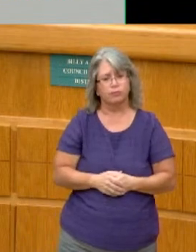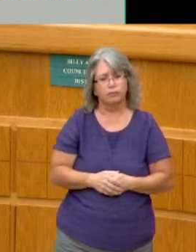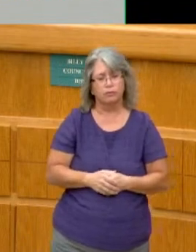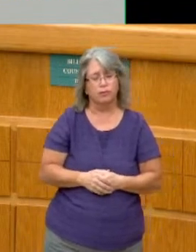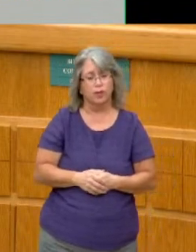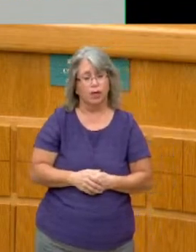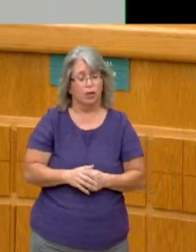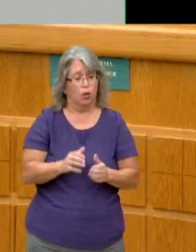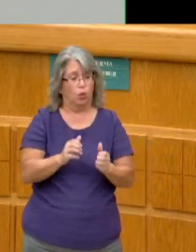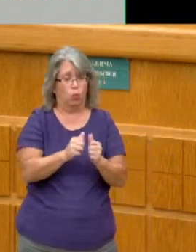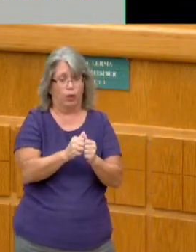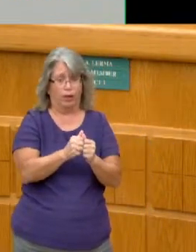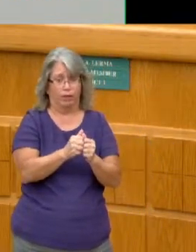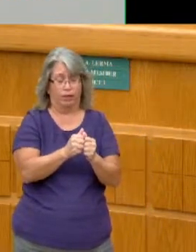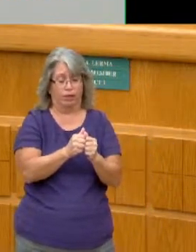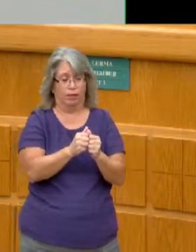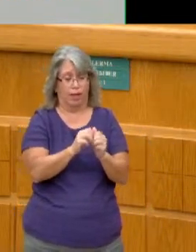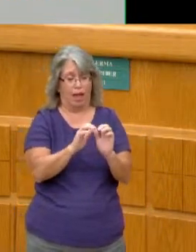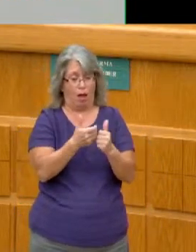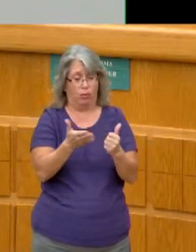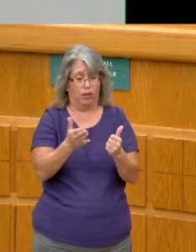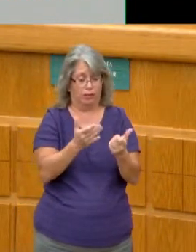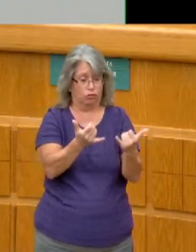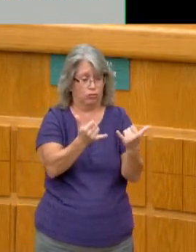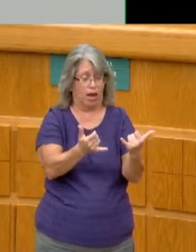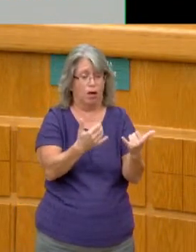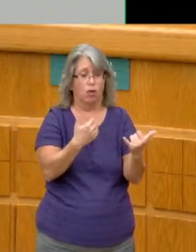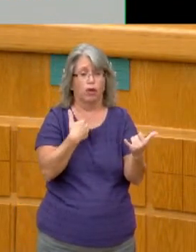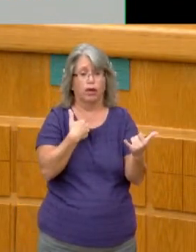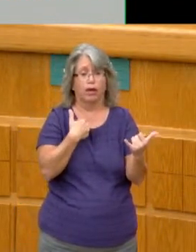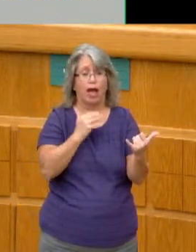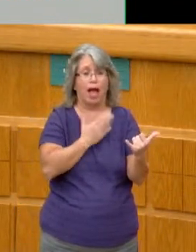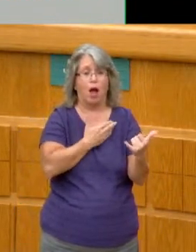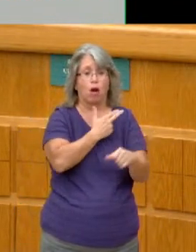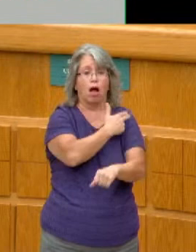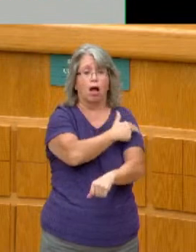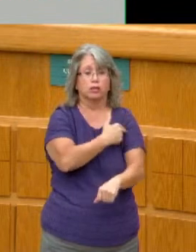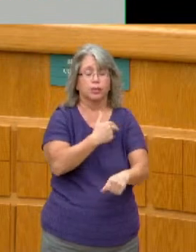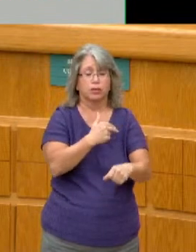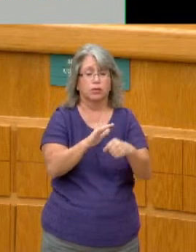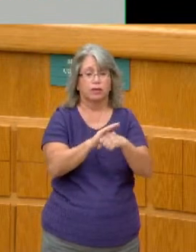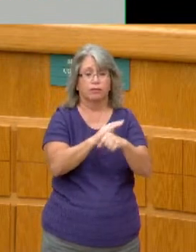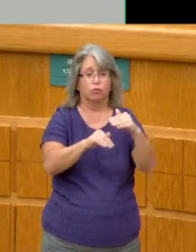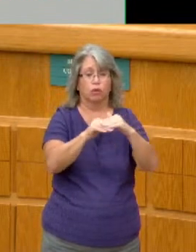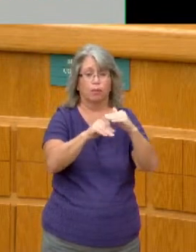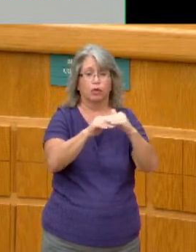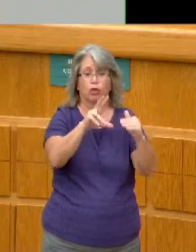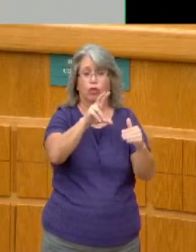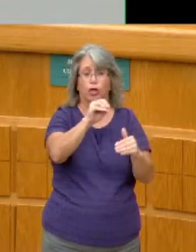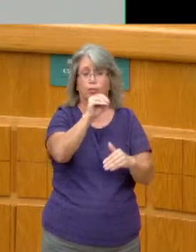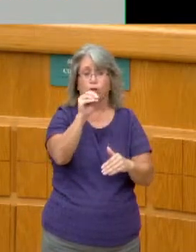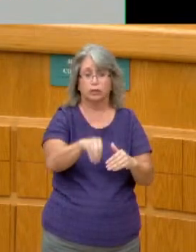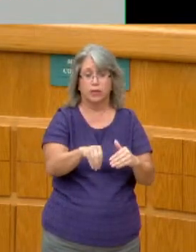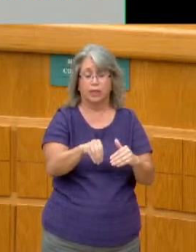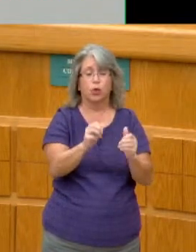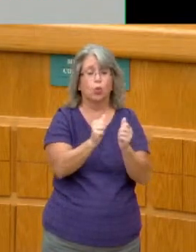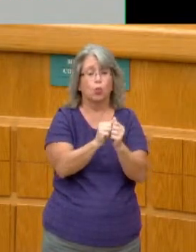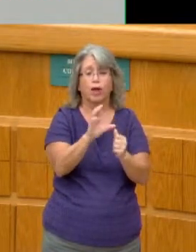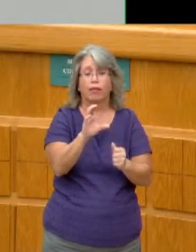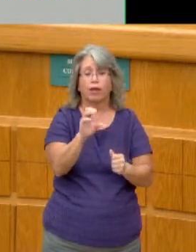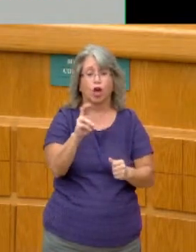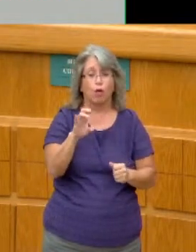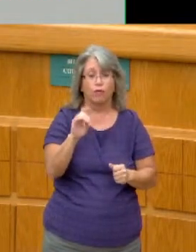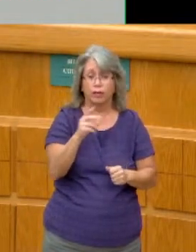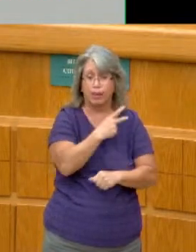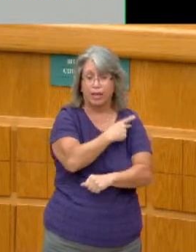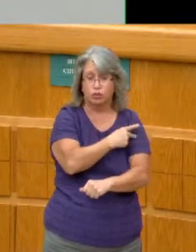30% of the capacity of the hospital is taken up by COVID patients right now. It's very high. At one